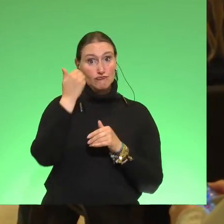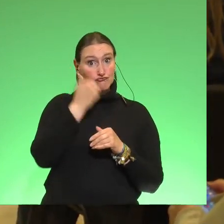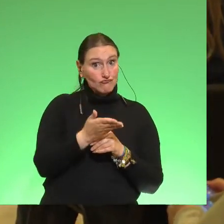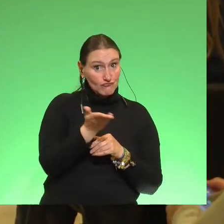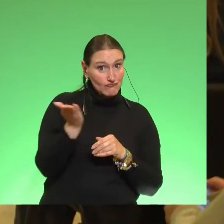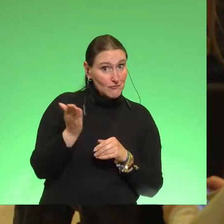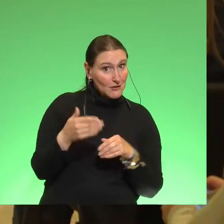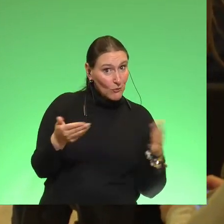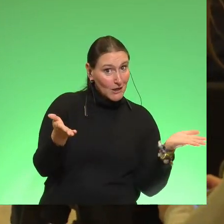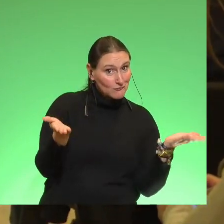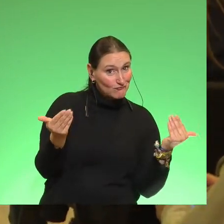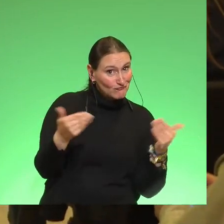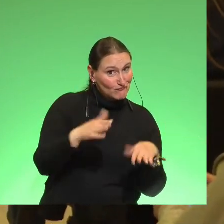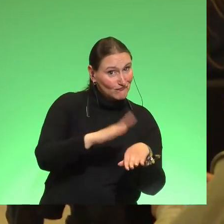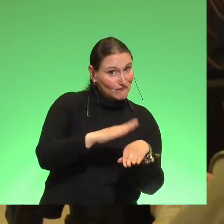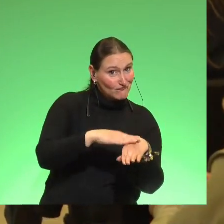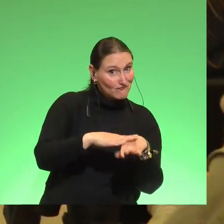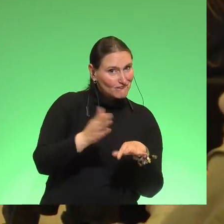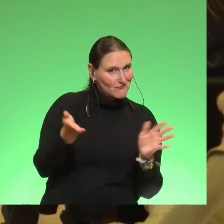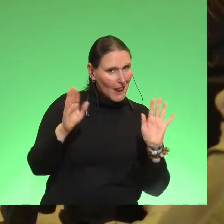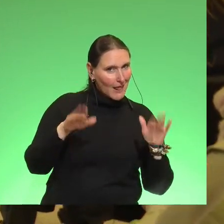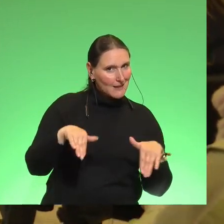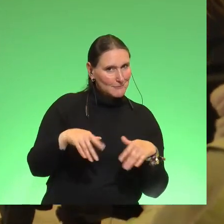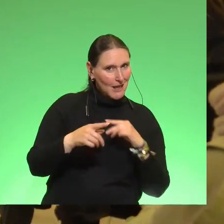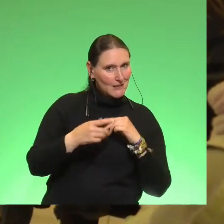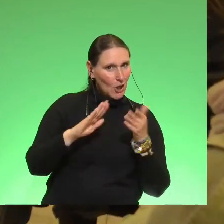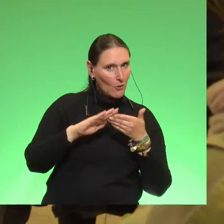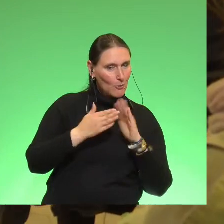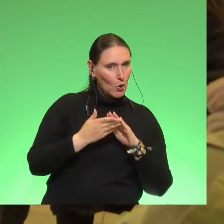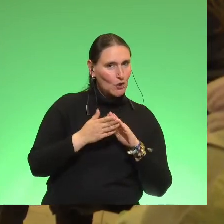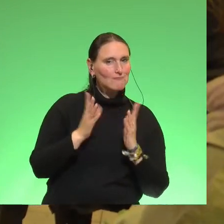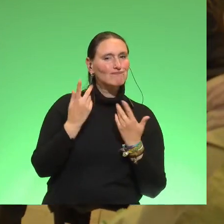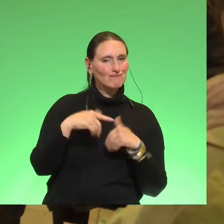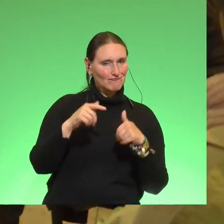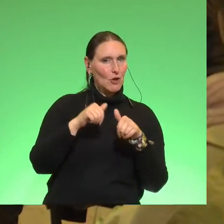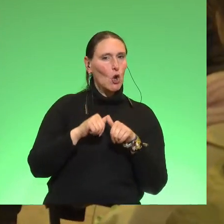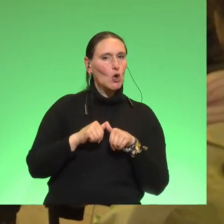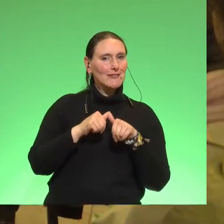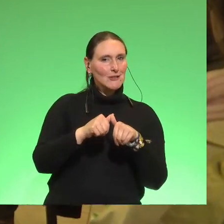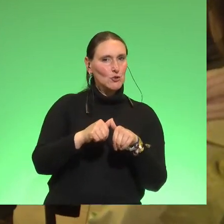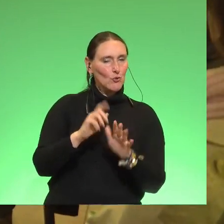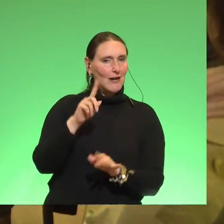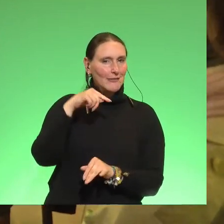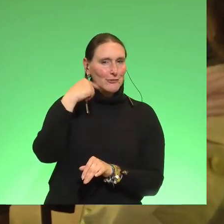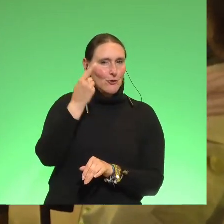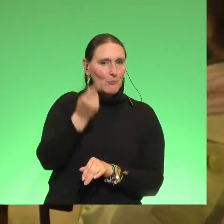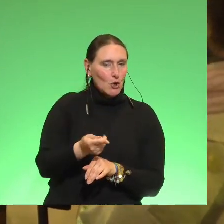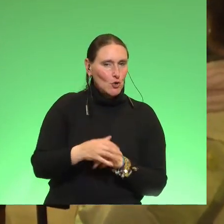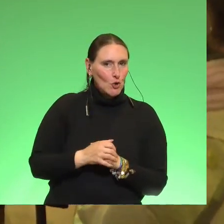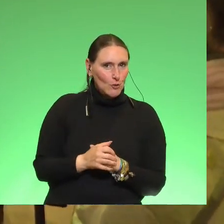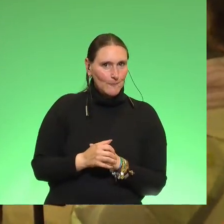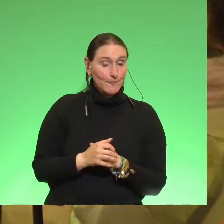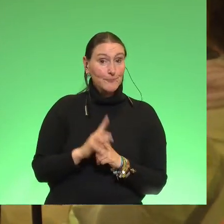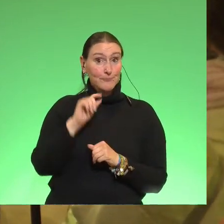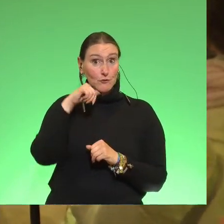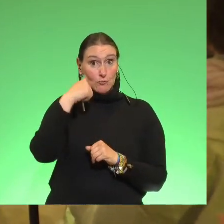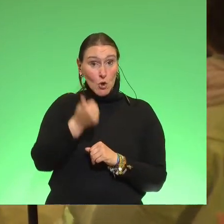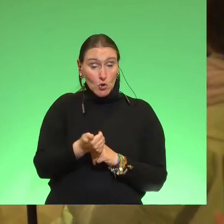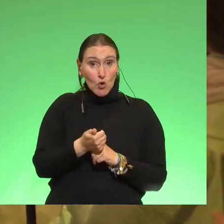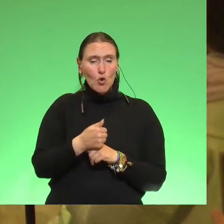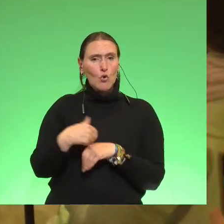join Let There Be Lumbung talks that will be continued tomorrow by inviting